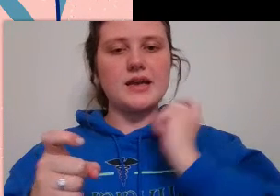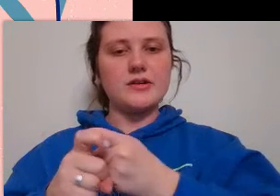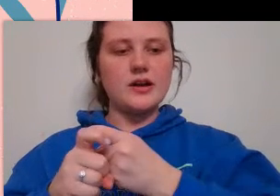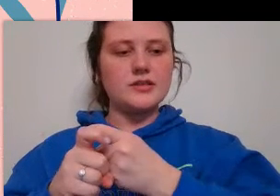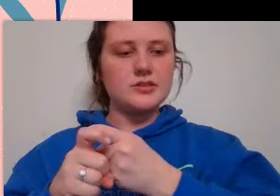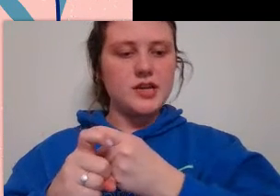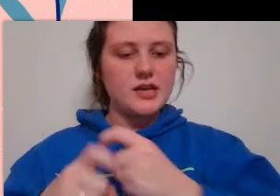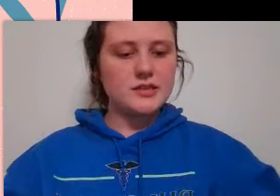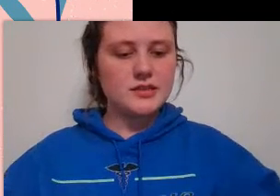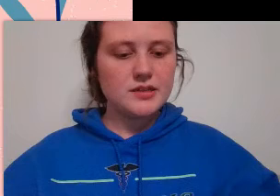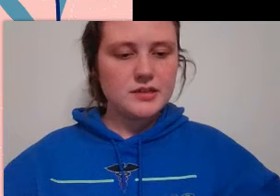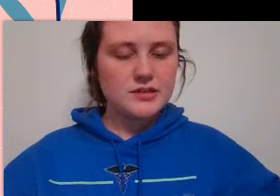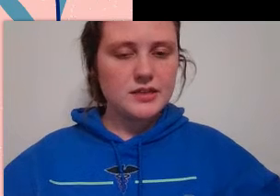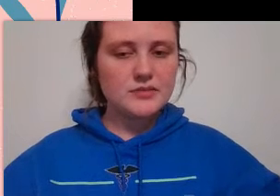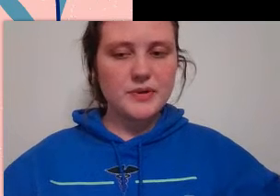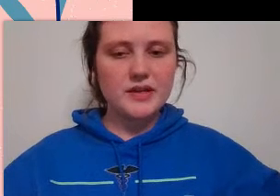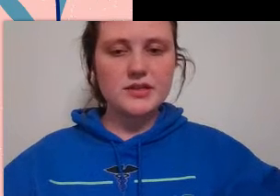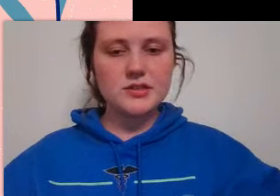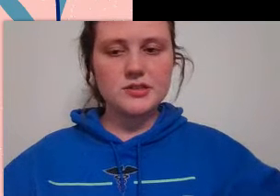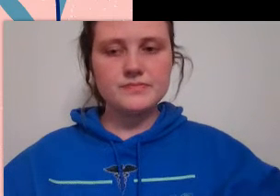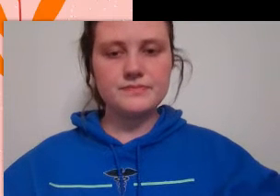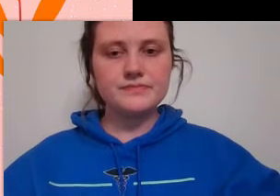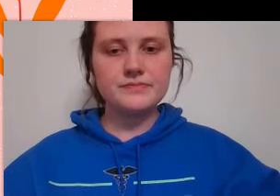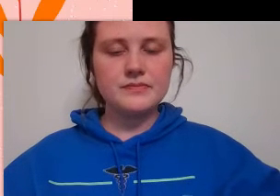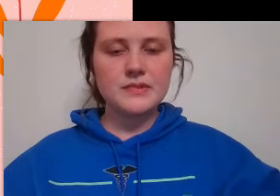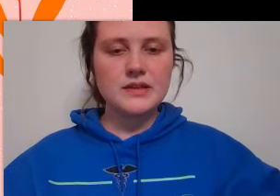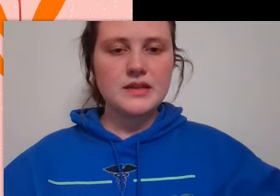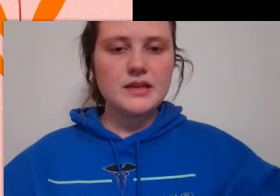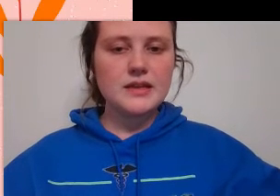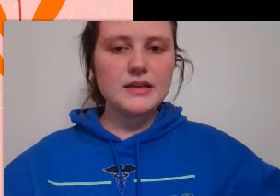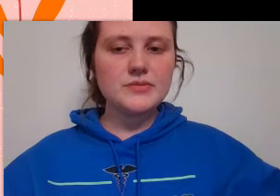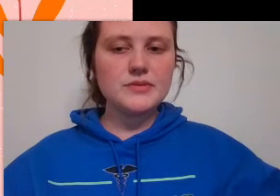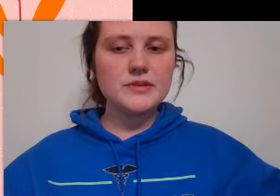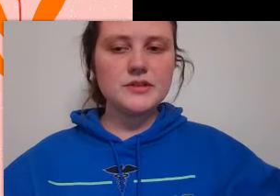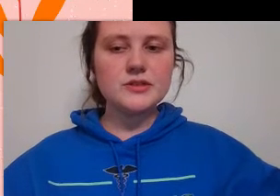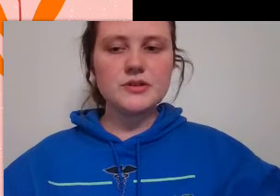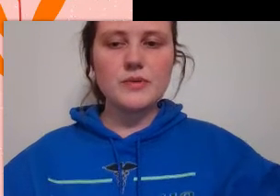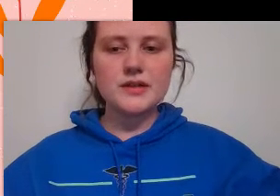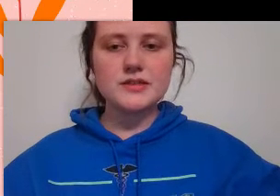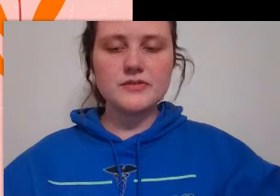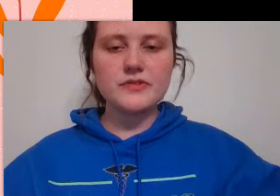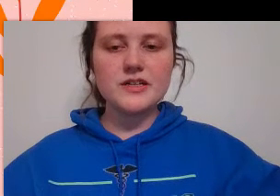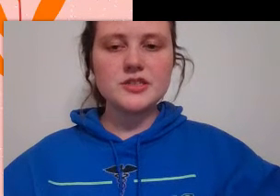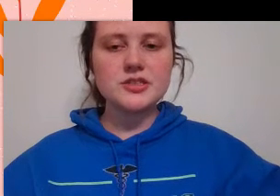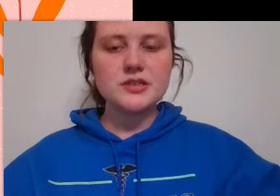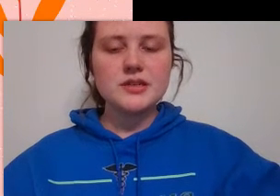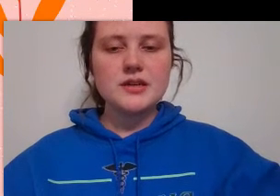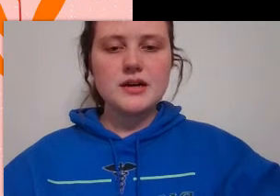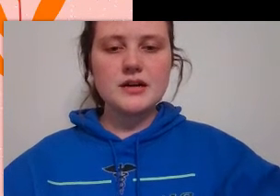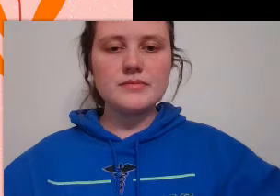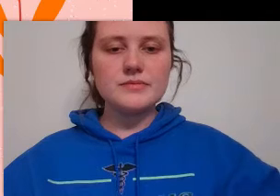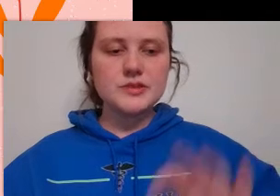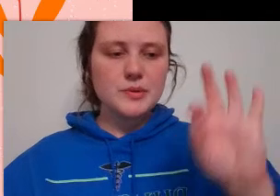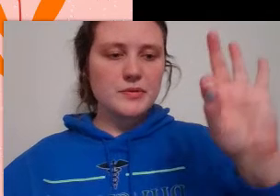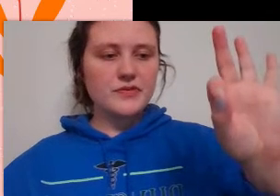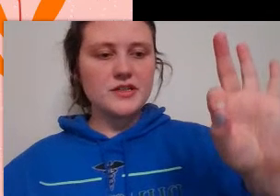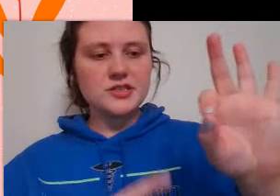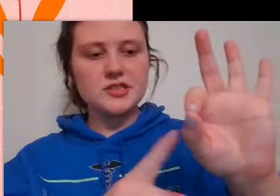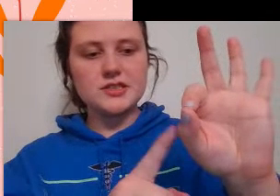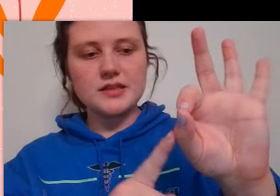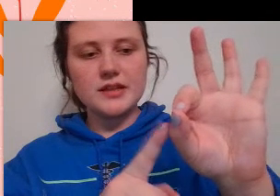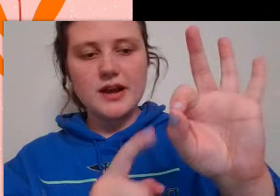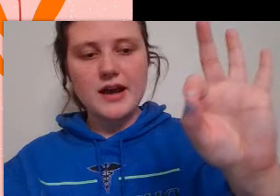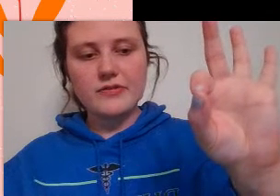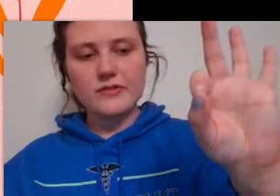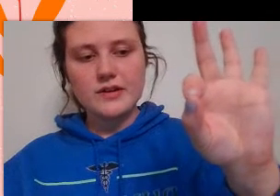kind of tying it across your chest. So that's Spanish. The next one we learned was French. So remember,